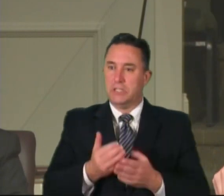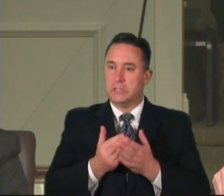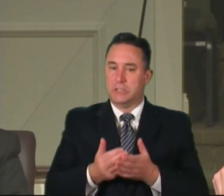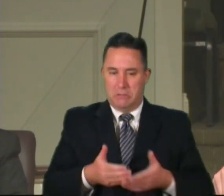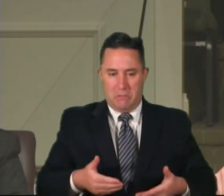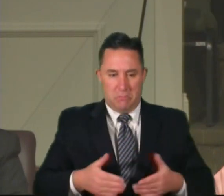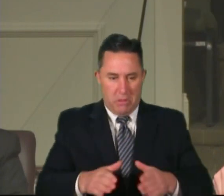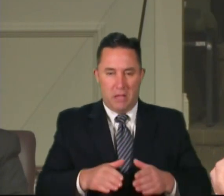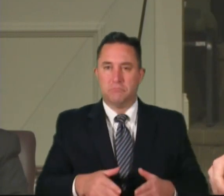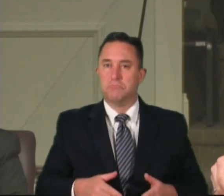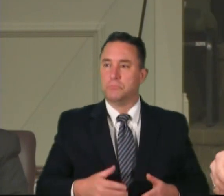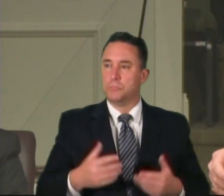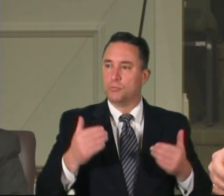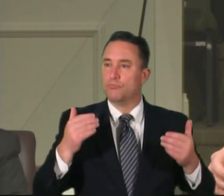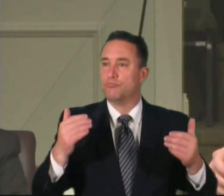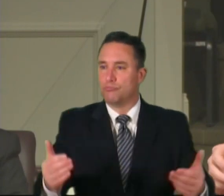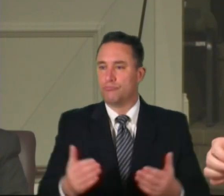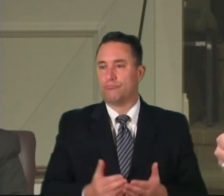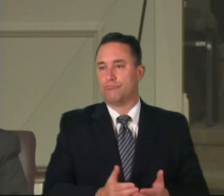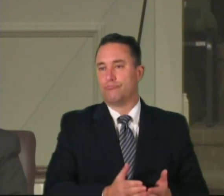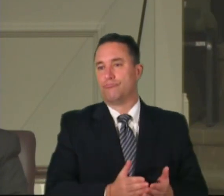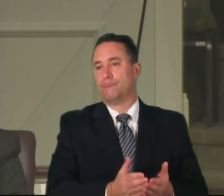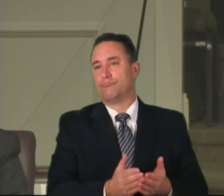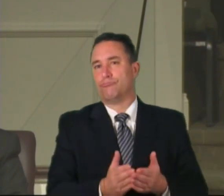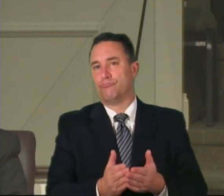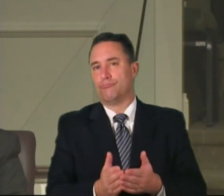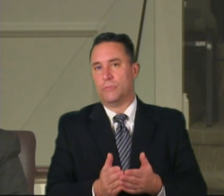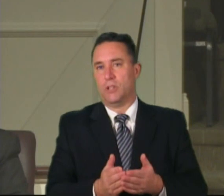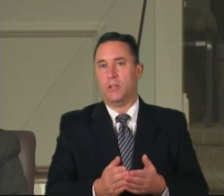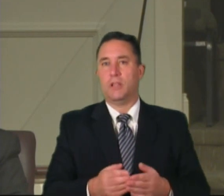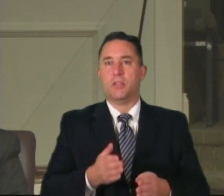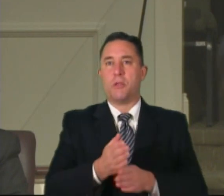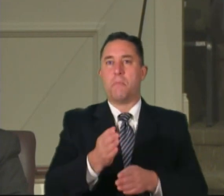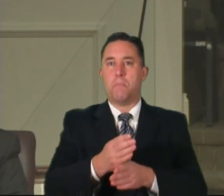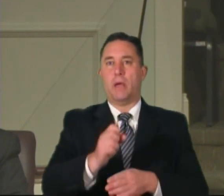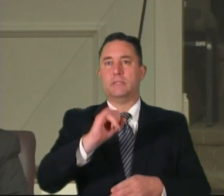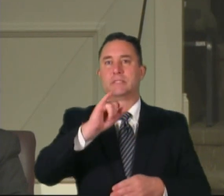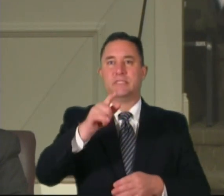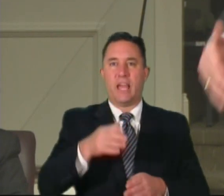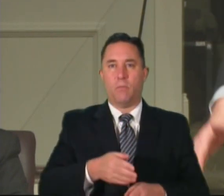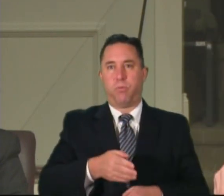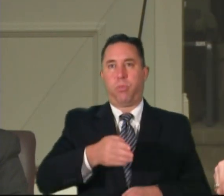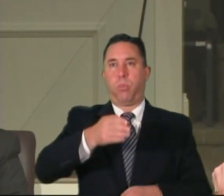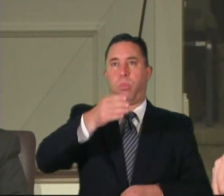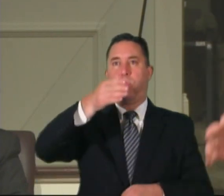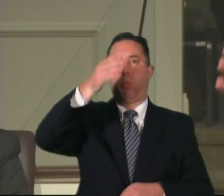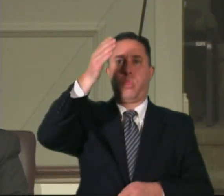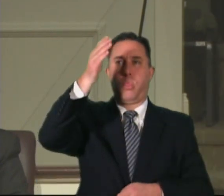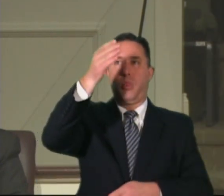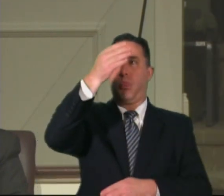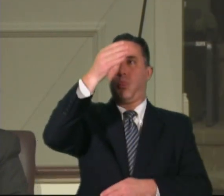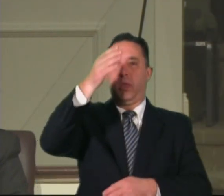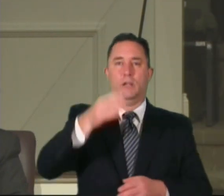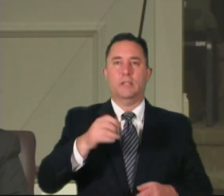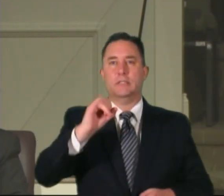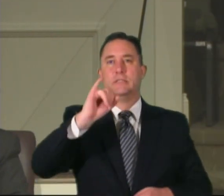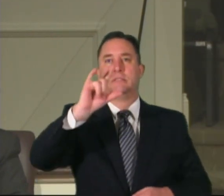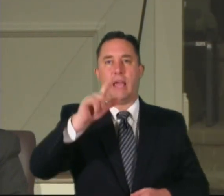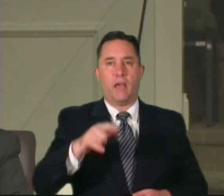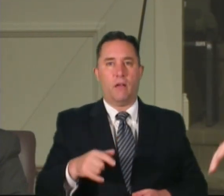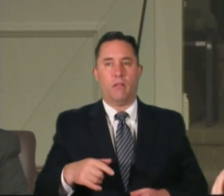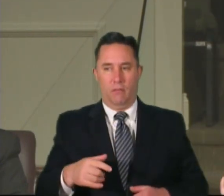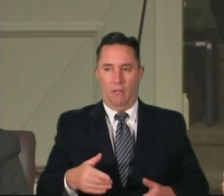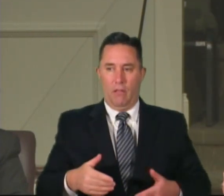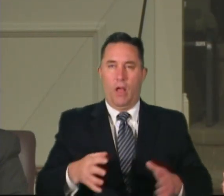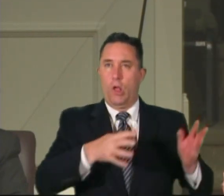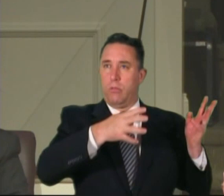loosed the rudder bands, and they hoisted up the mainsail, that big sail we saw on that ship. They put it up there, and